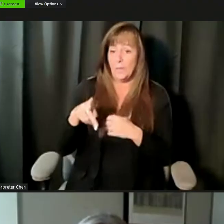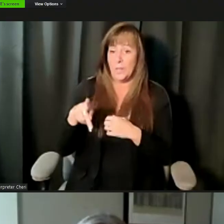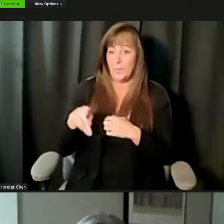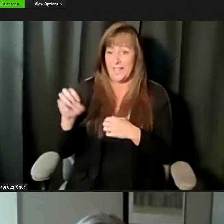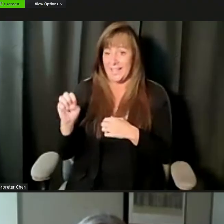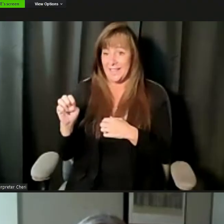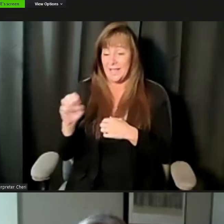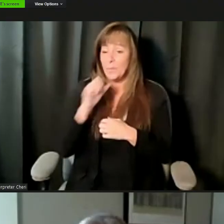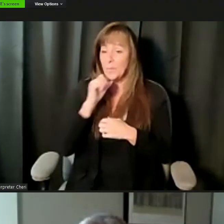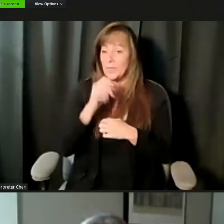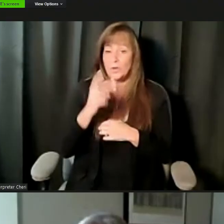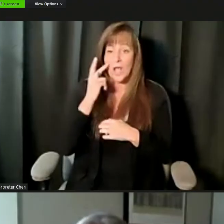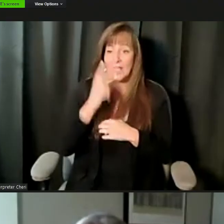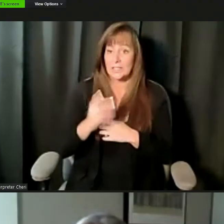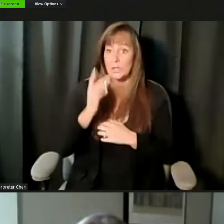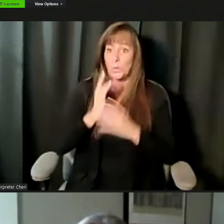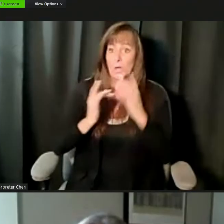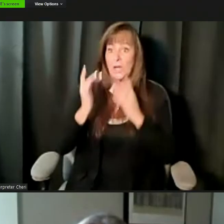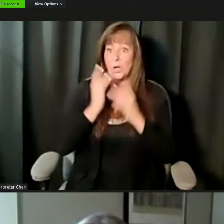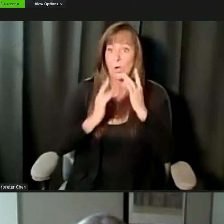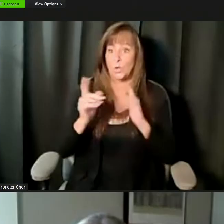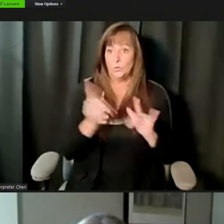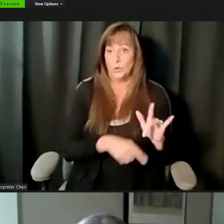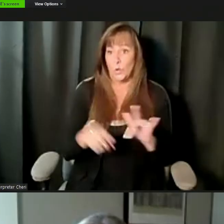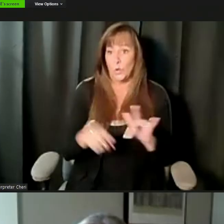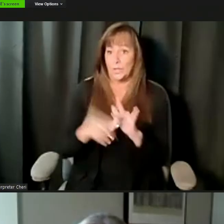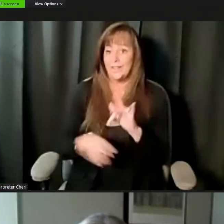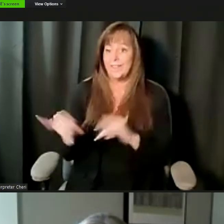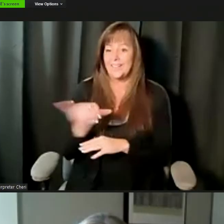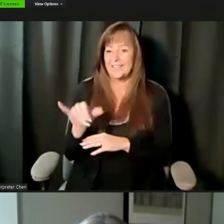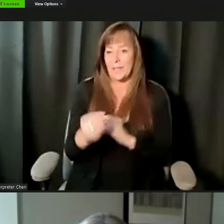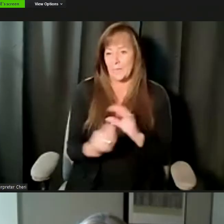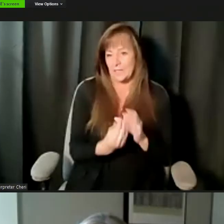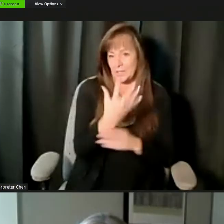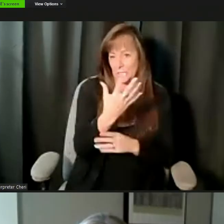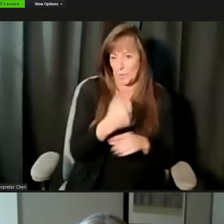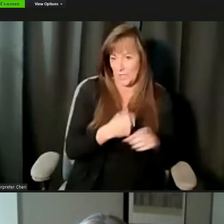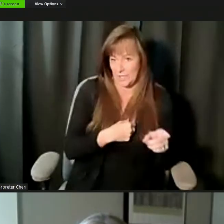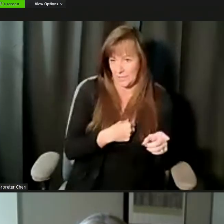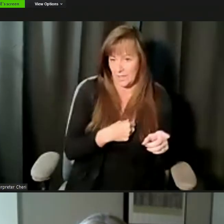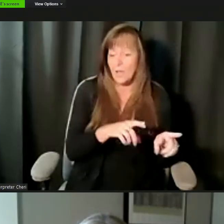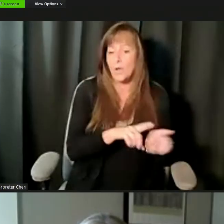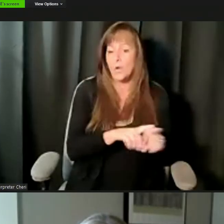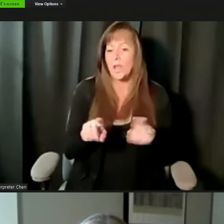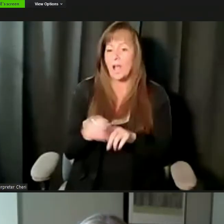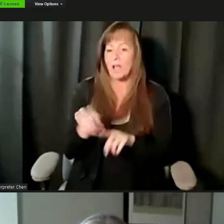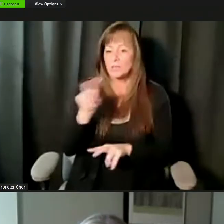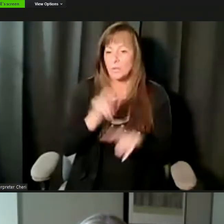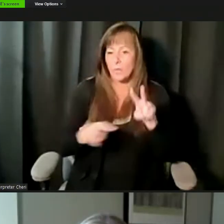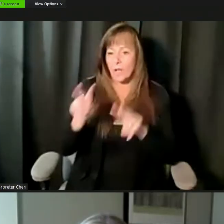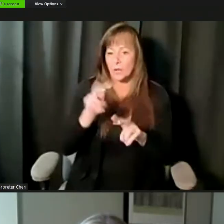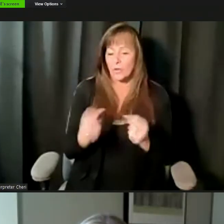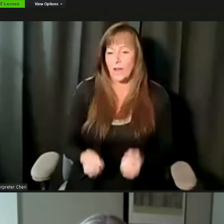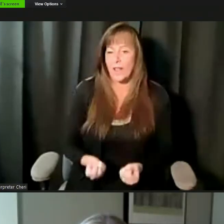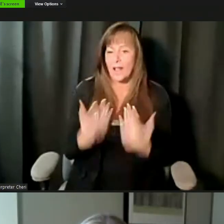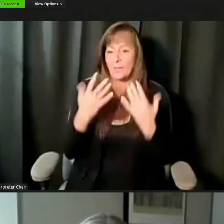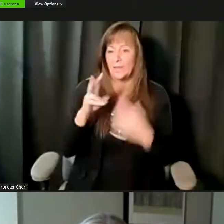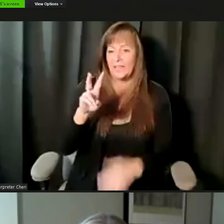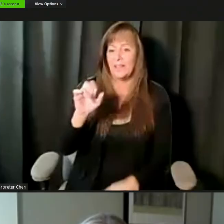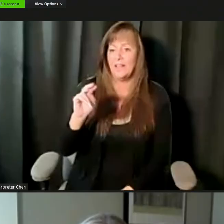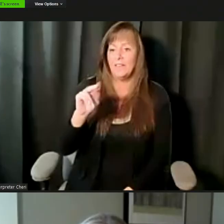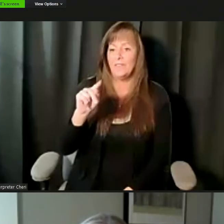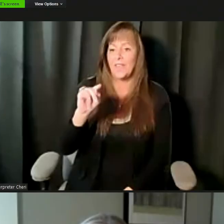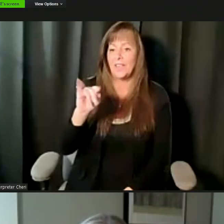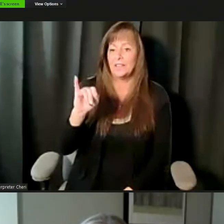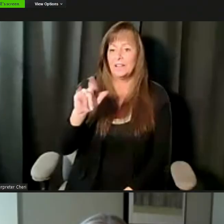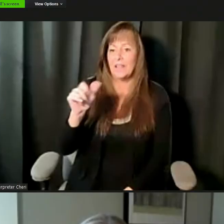seeing critical shortages where we were in the spring. We do also monitor the amount of ventilators that are in use and